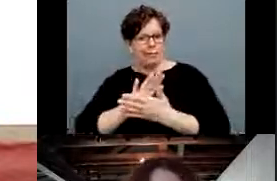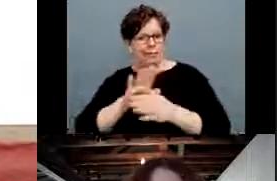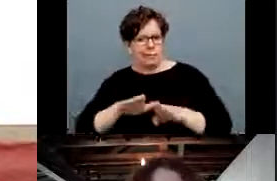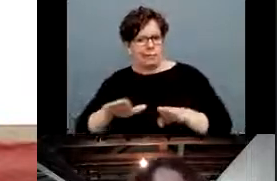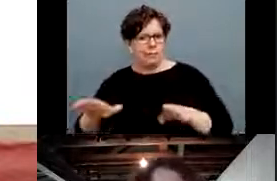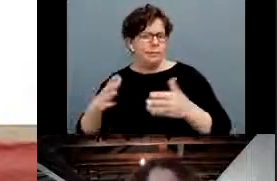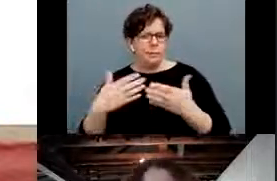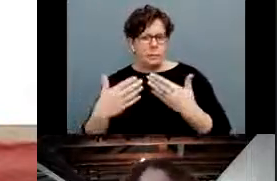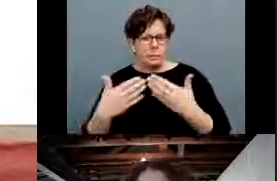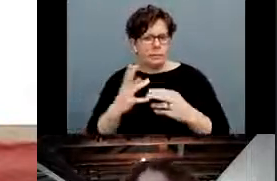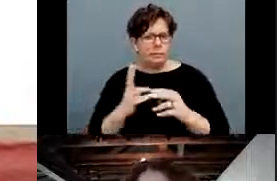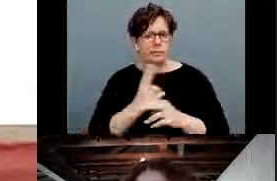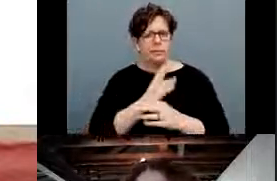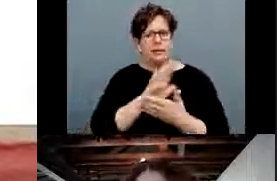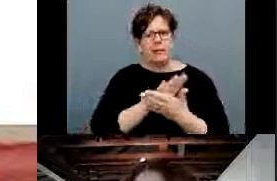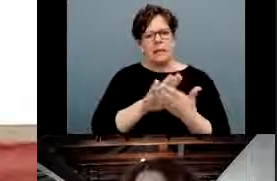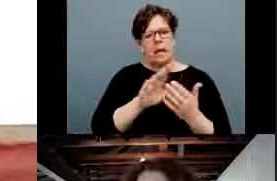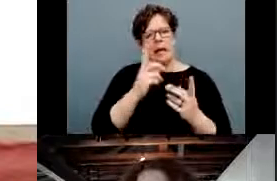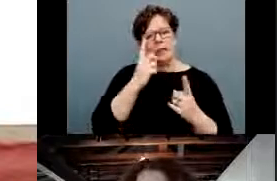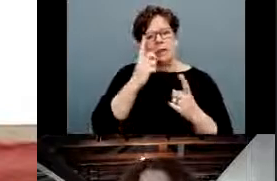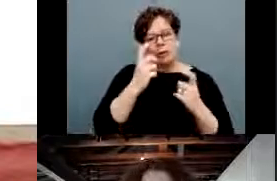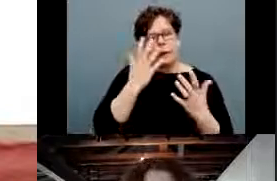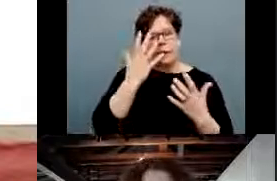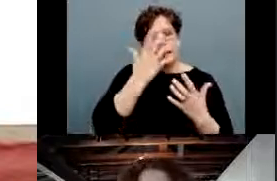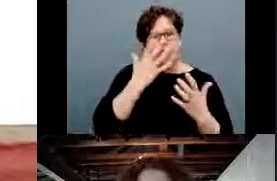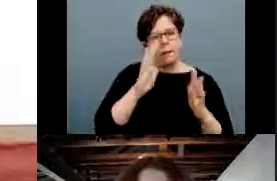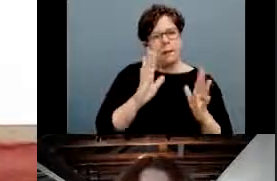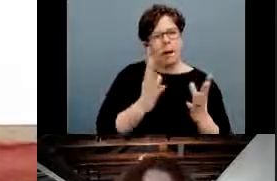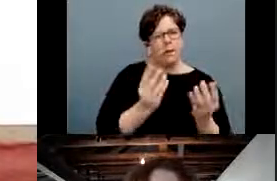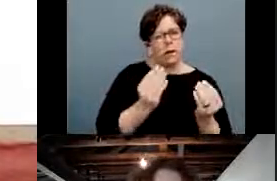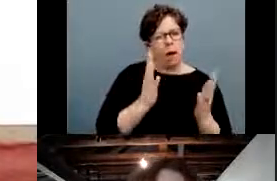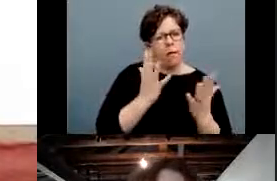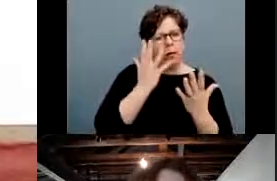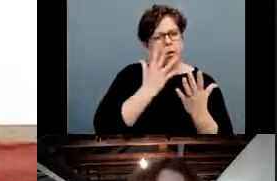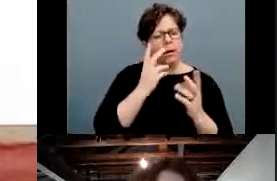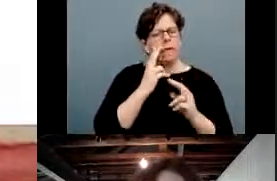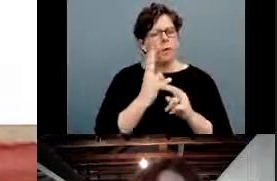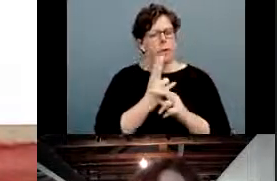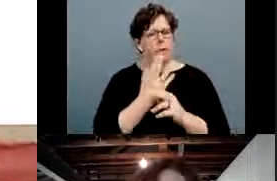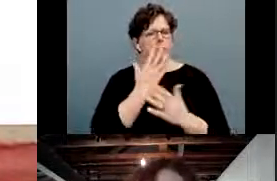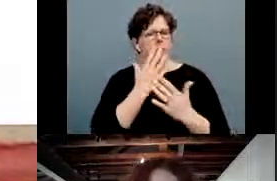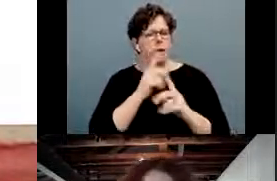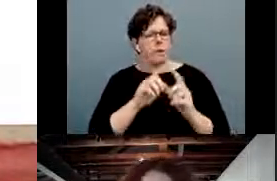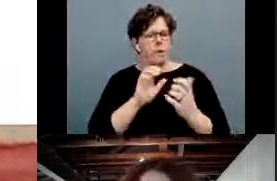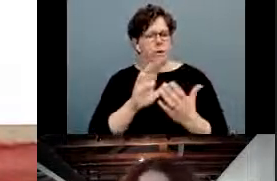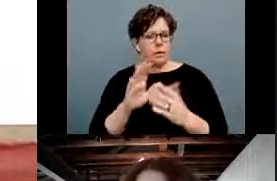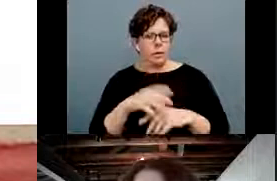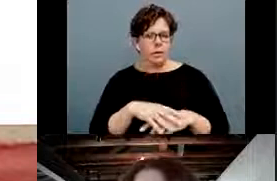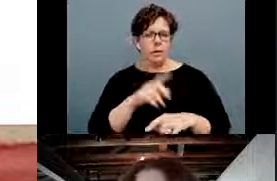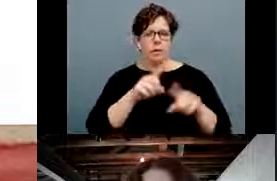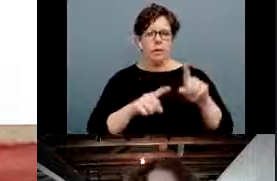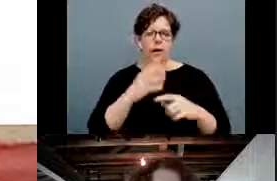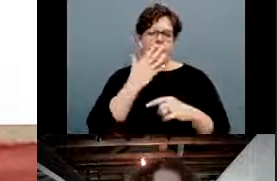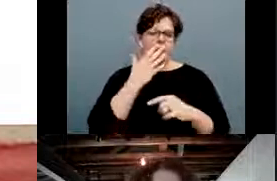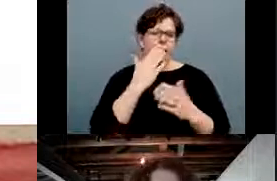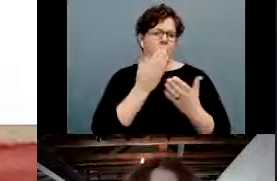really nice dreamy look, and that is likely from that use of color. So the variety of color materials create